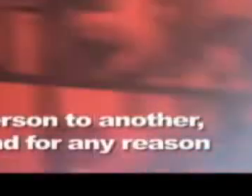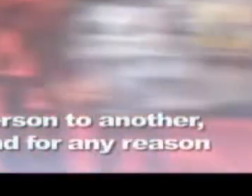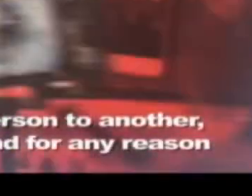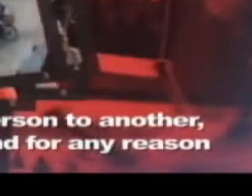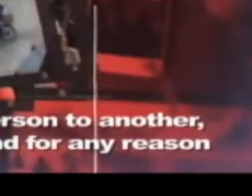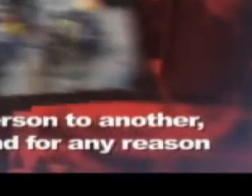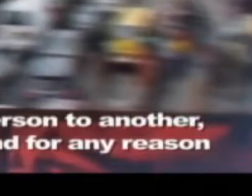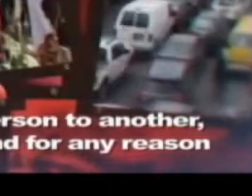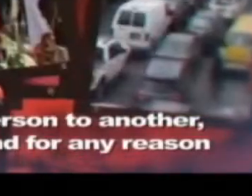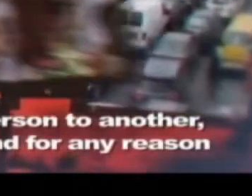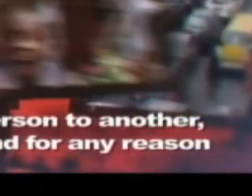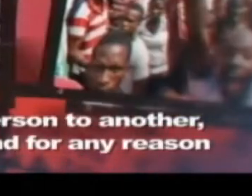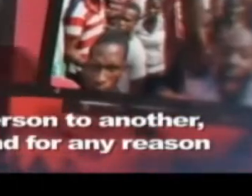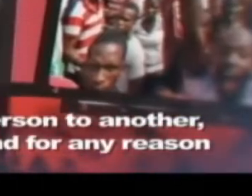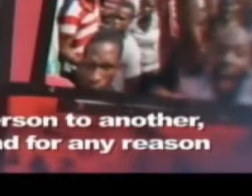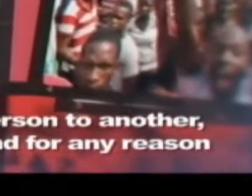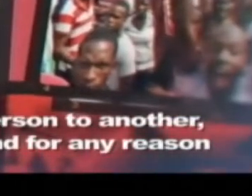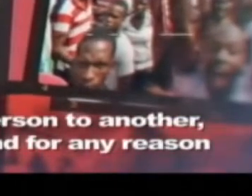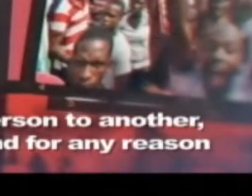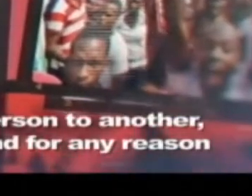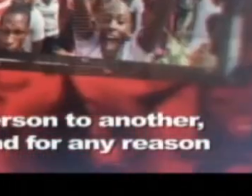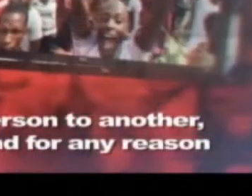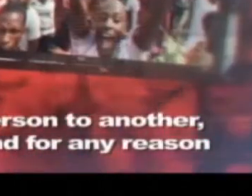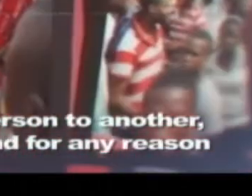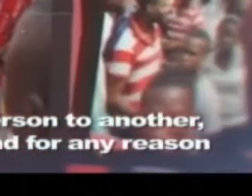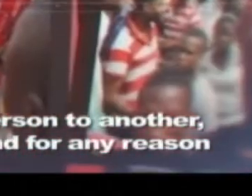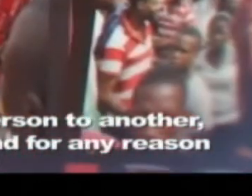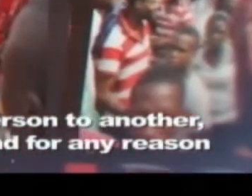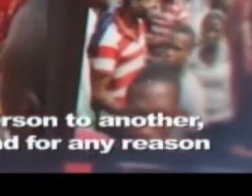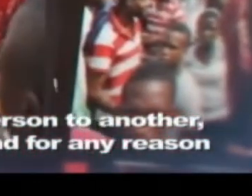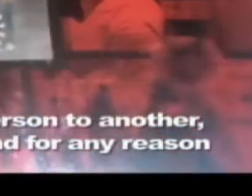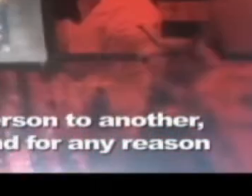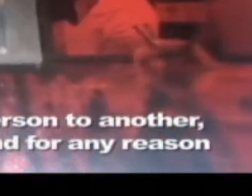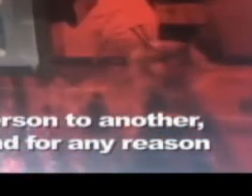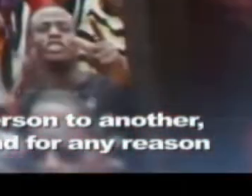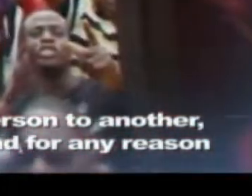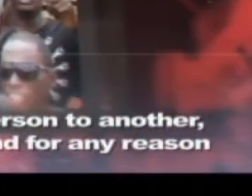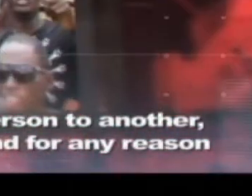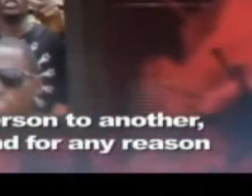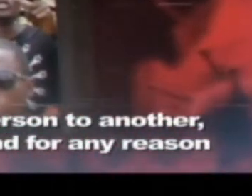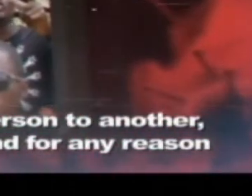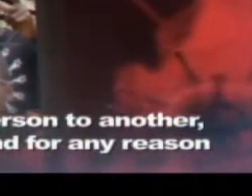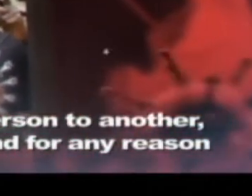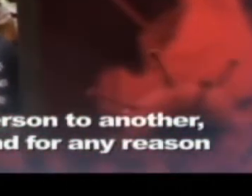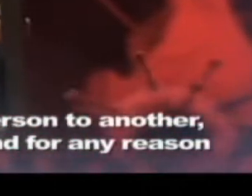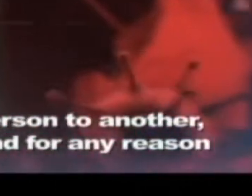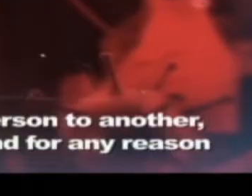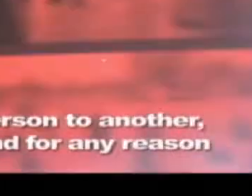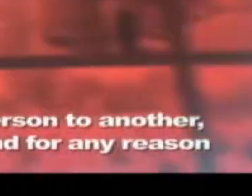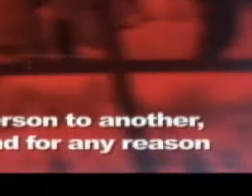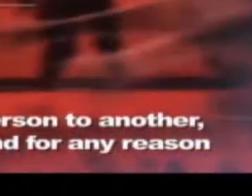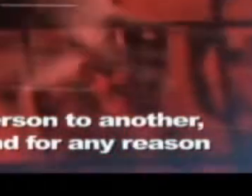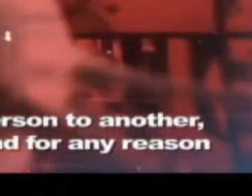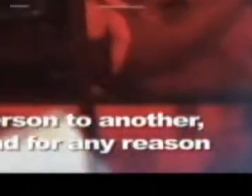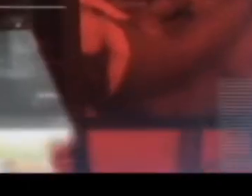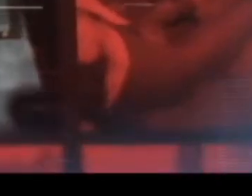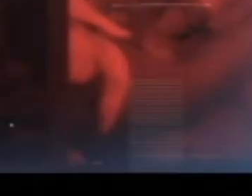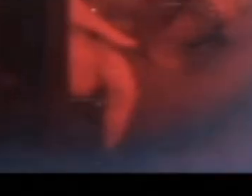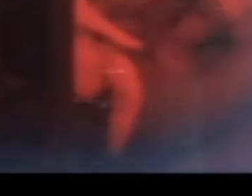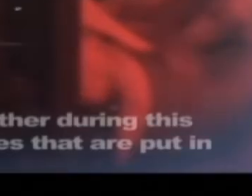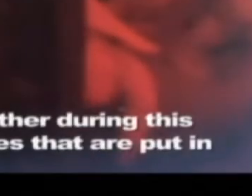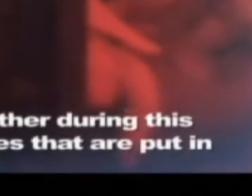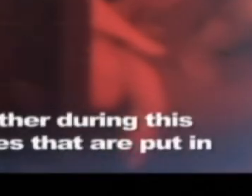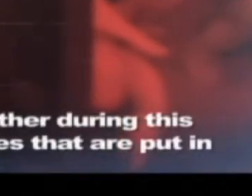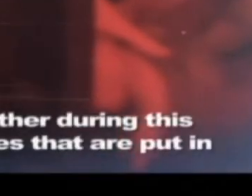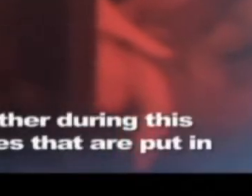responsibility. The coronavirus spreads from one person to another. Let us avoid crowd gathering of any kind for any reason.